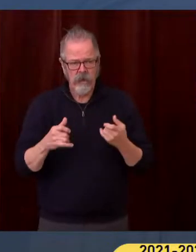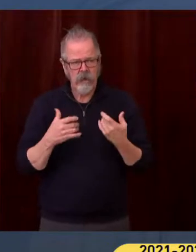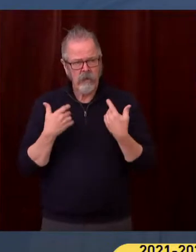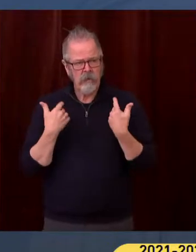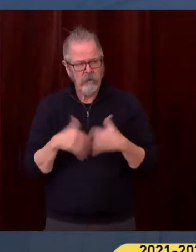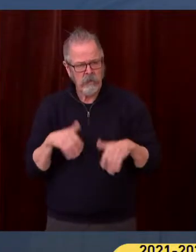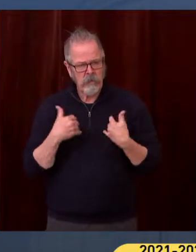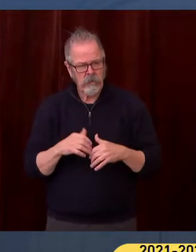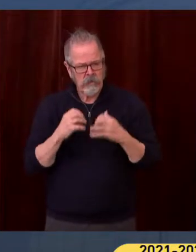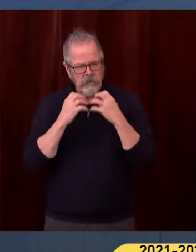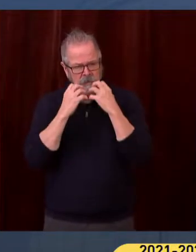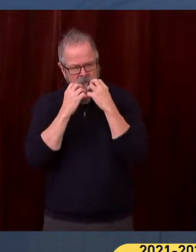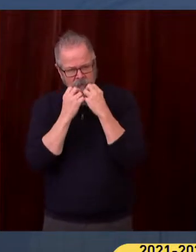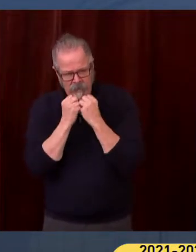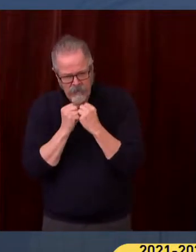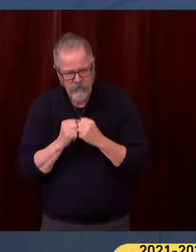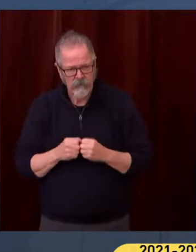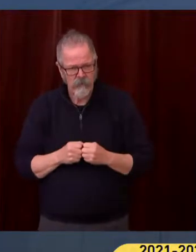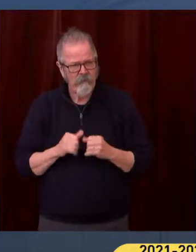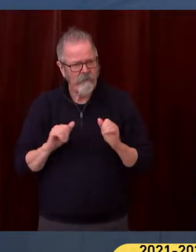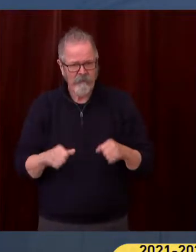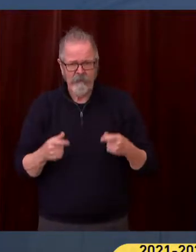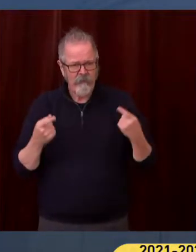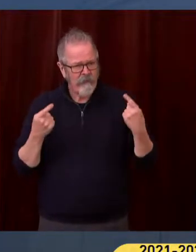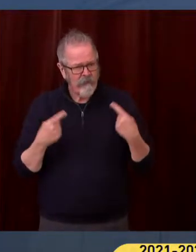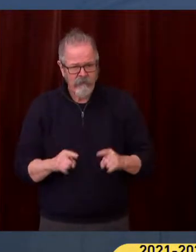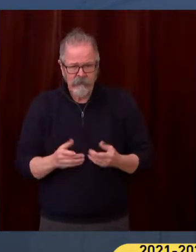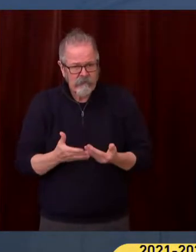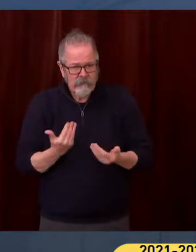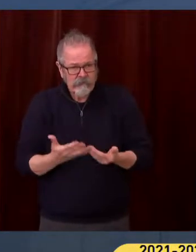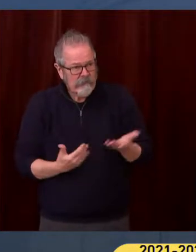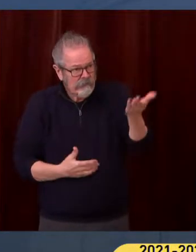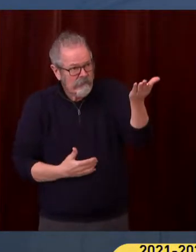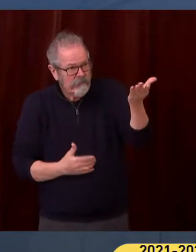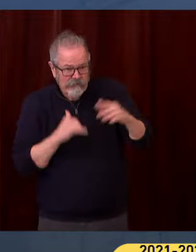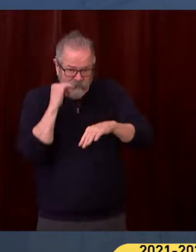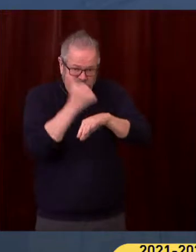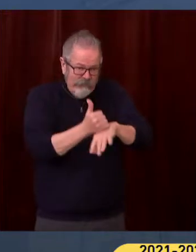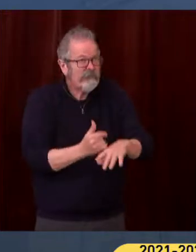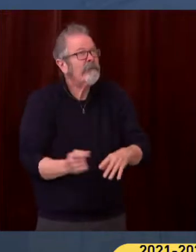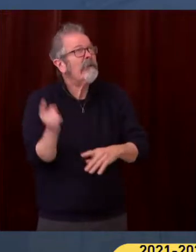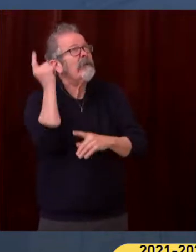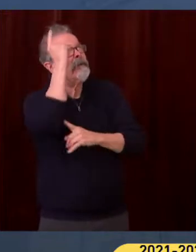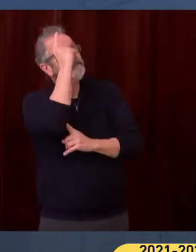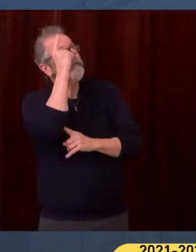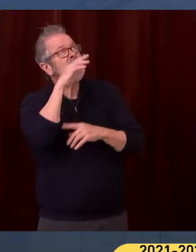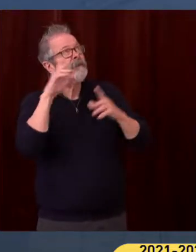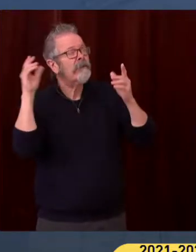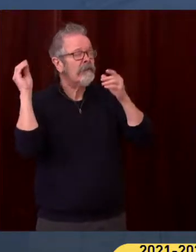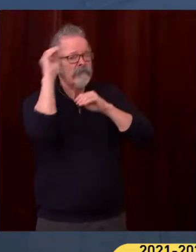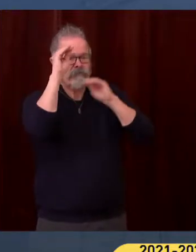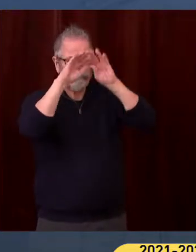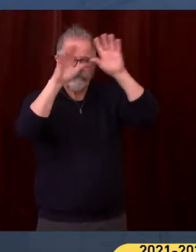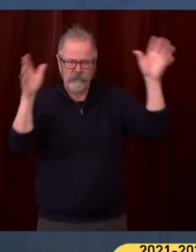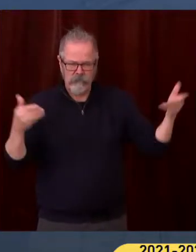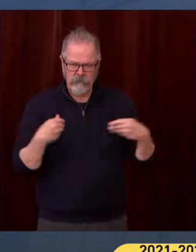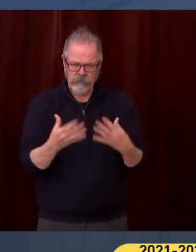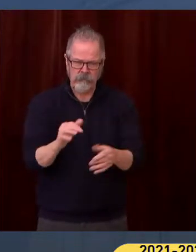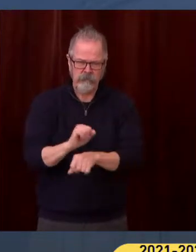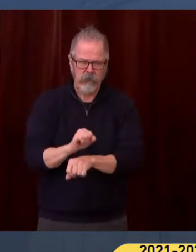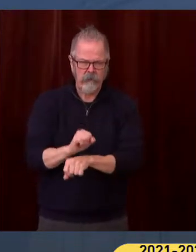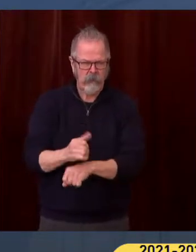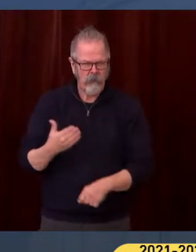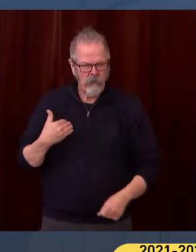You can't turn over a rock in Washington state without finding a clean energy project today. In Spokane, we're cross